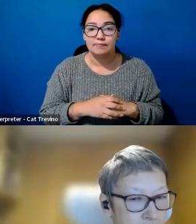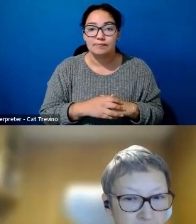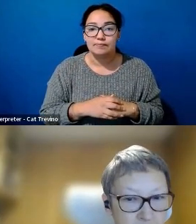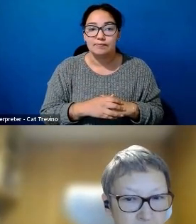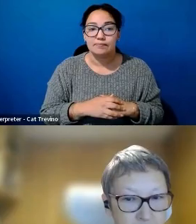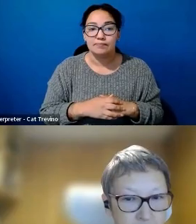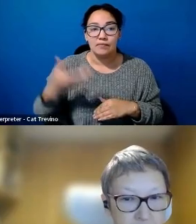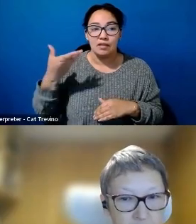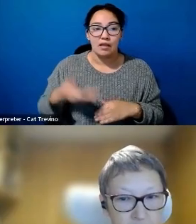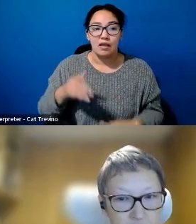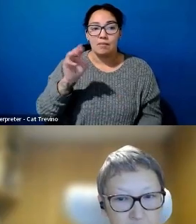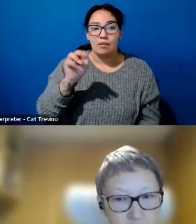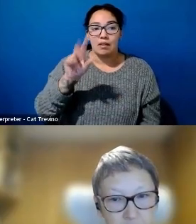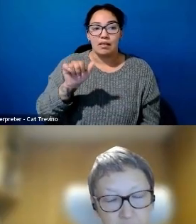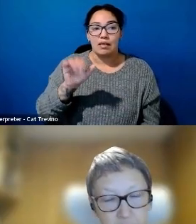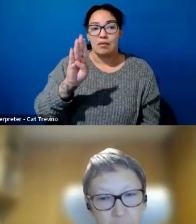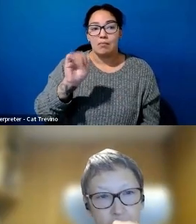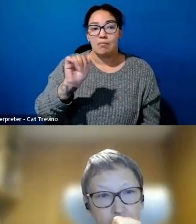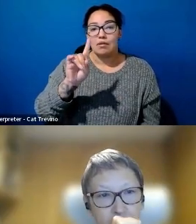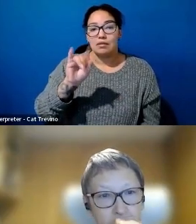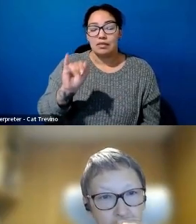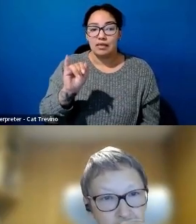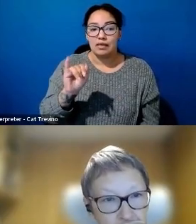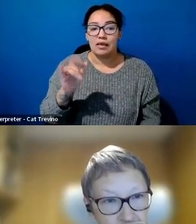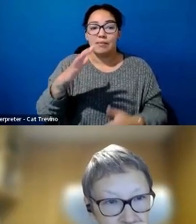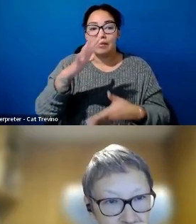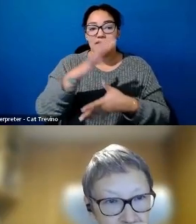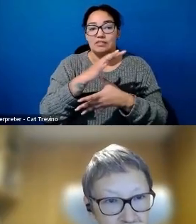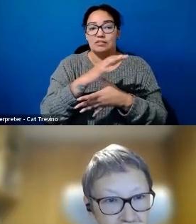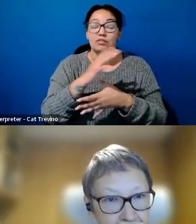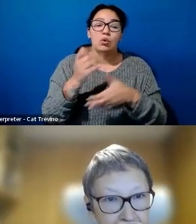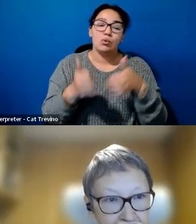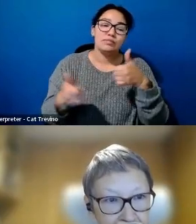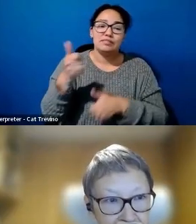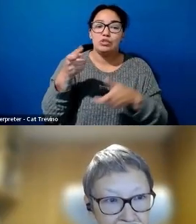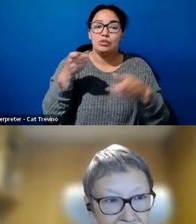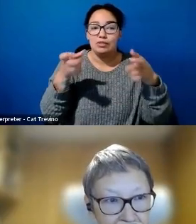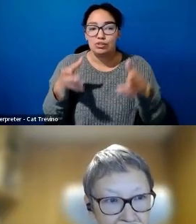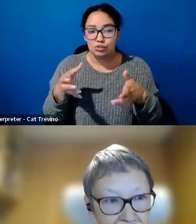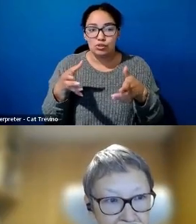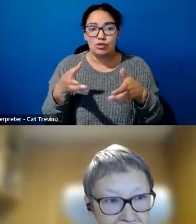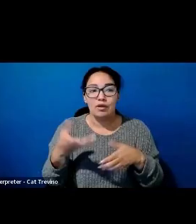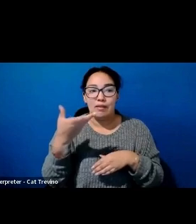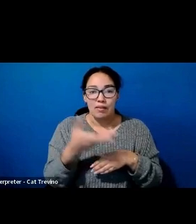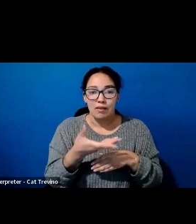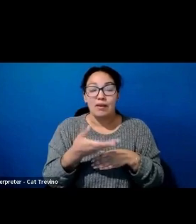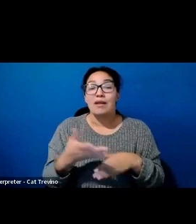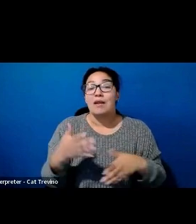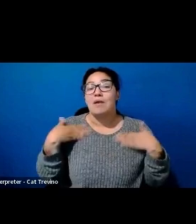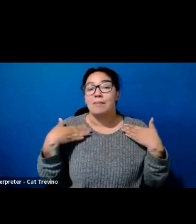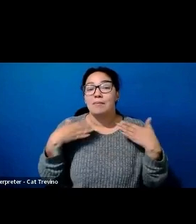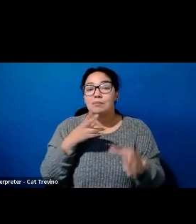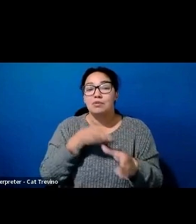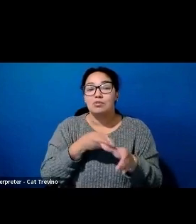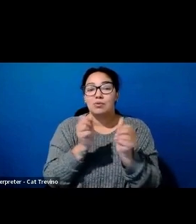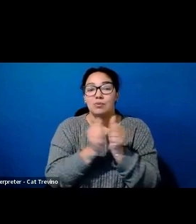I'm Emily Baldy. I'm a senior manager at the National School-Based Health Alliance, and I'm so happy to be joined today